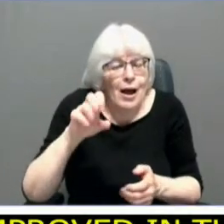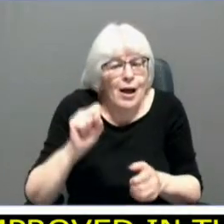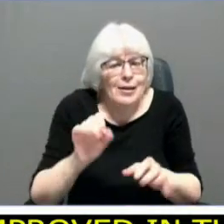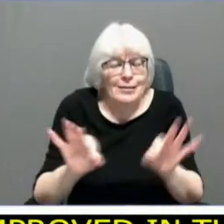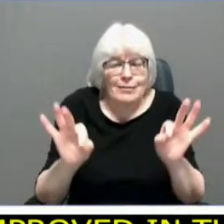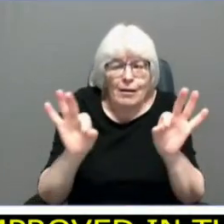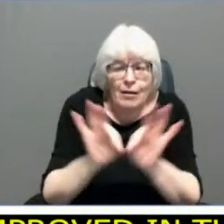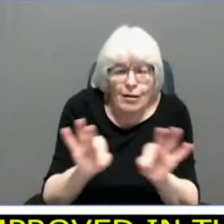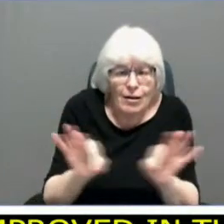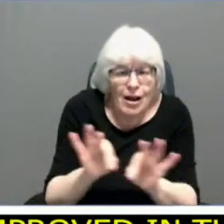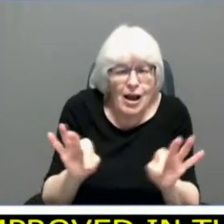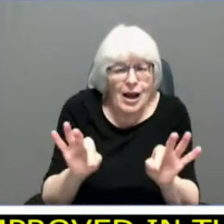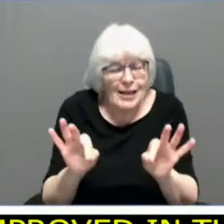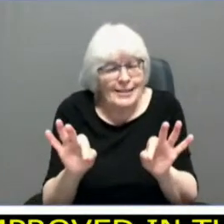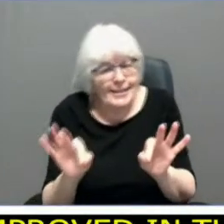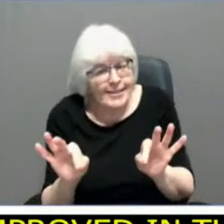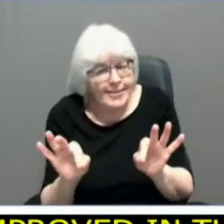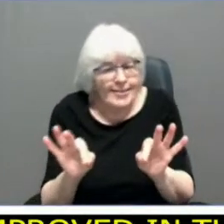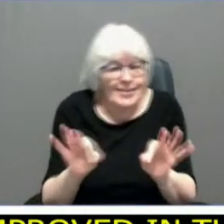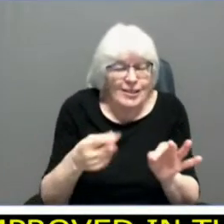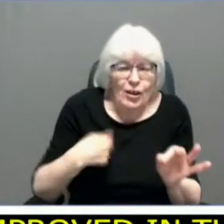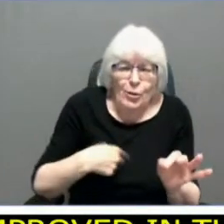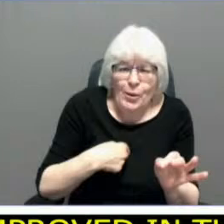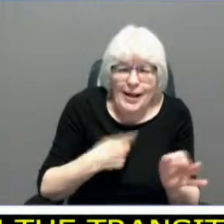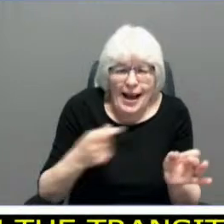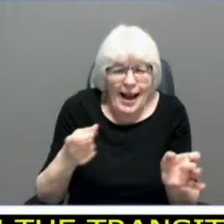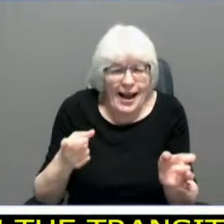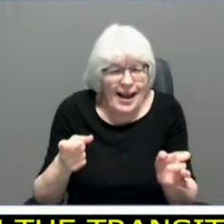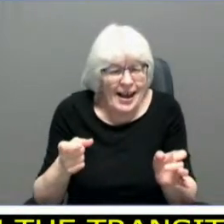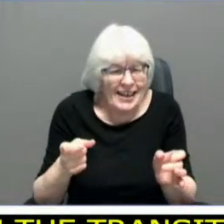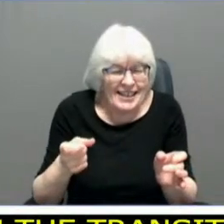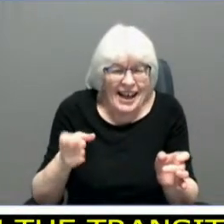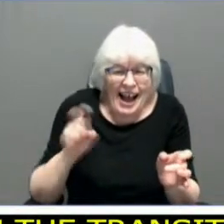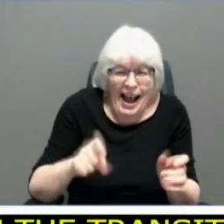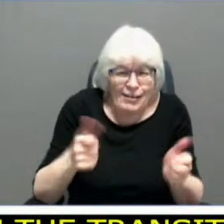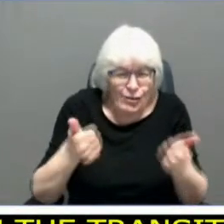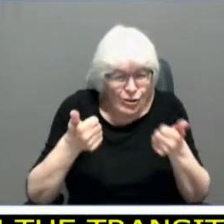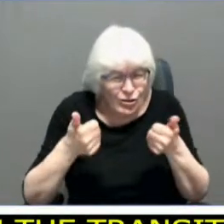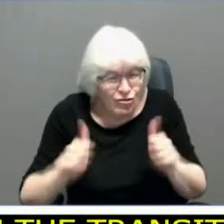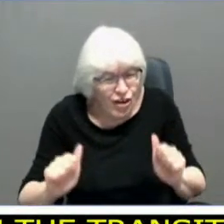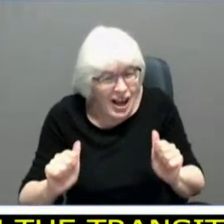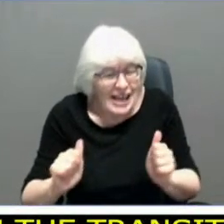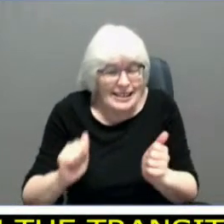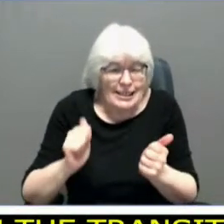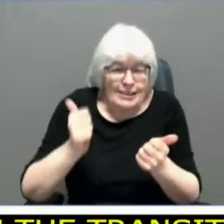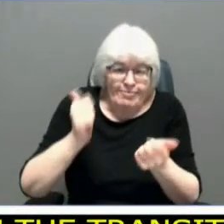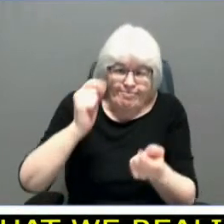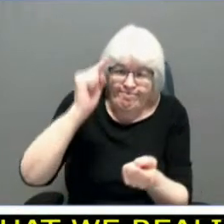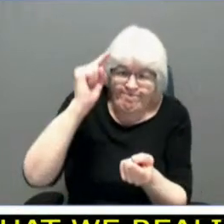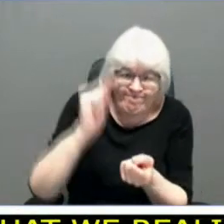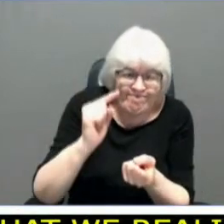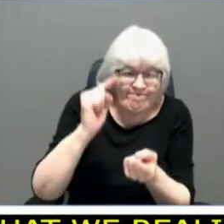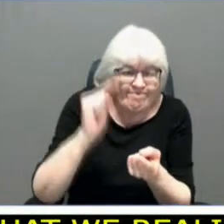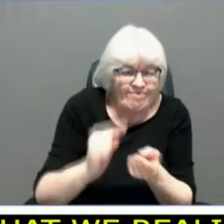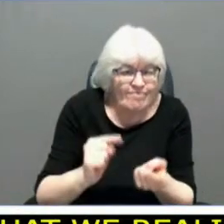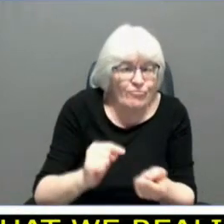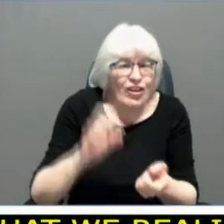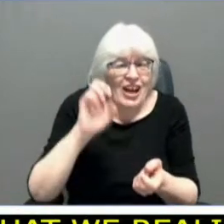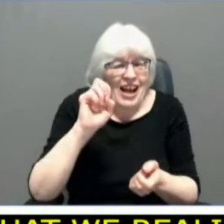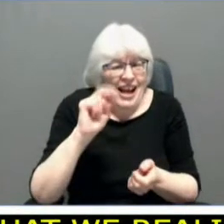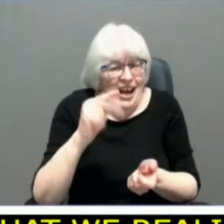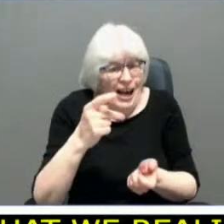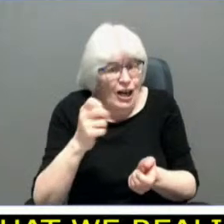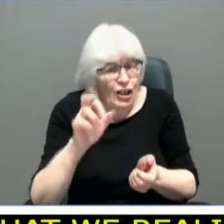move as we mitigate our exposure, because now we find we're in an energy-rich country like Canada. We find